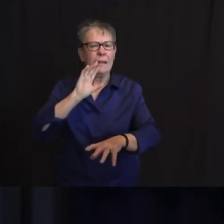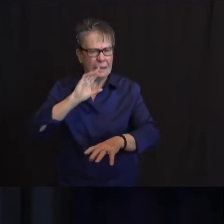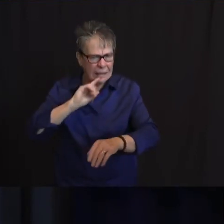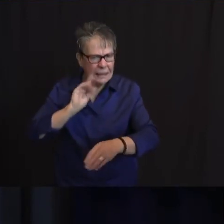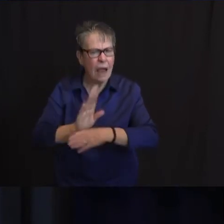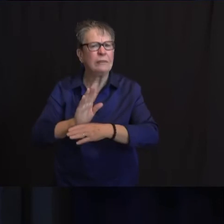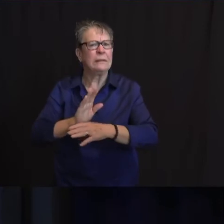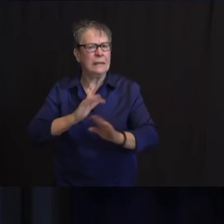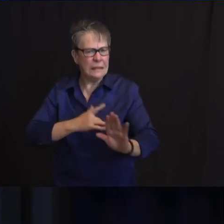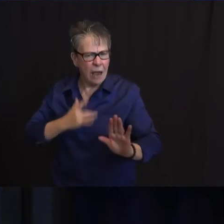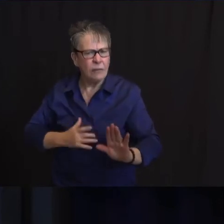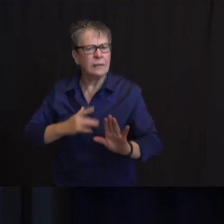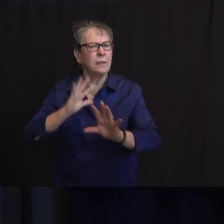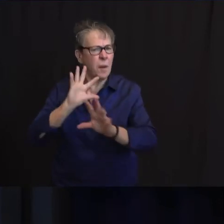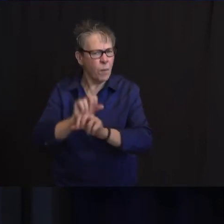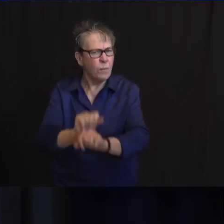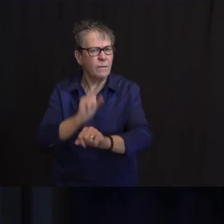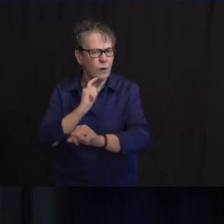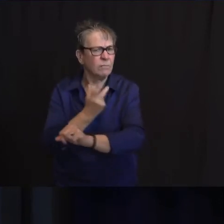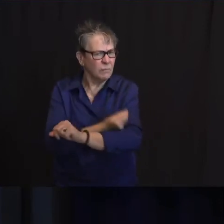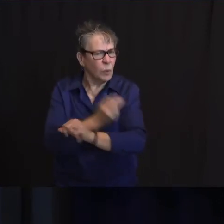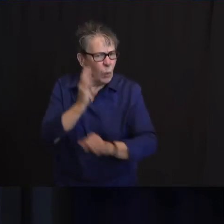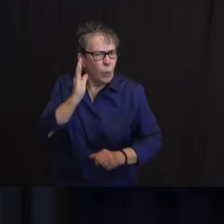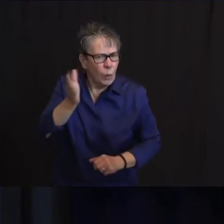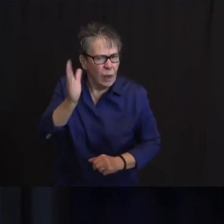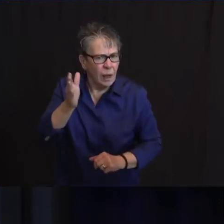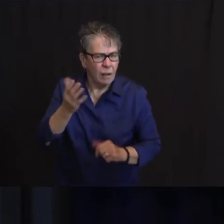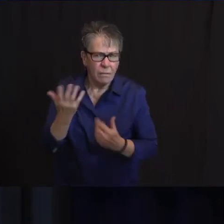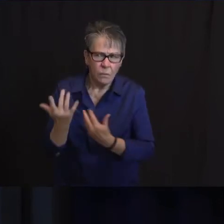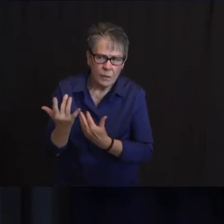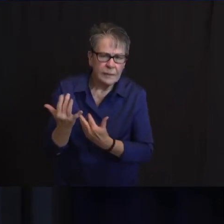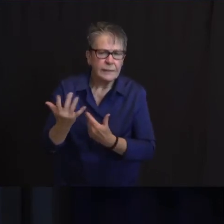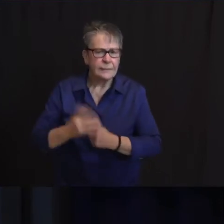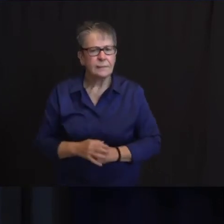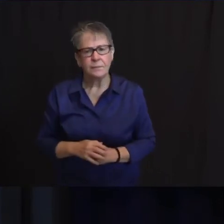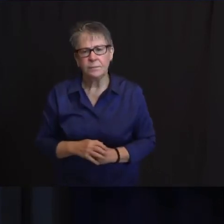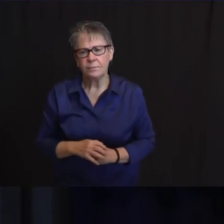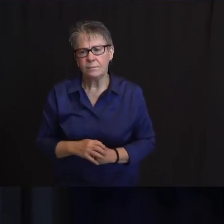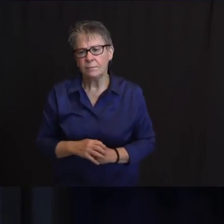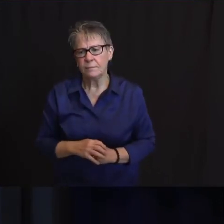are available. Not all sites that are